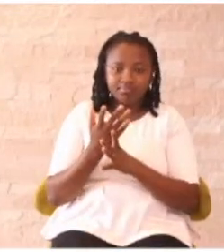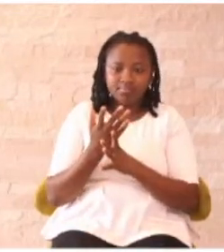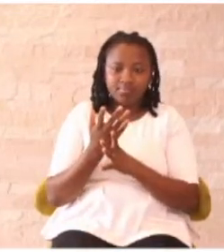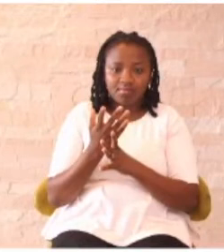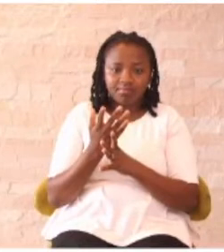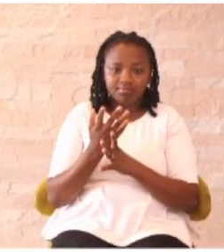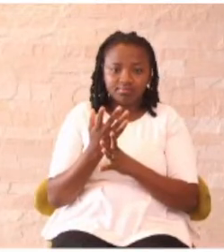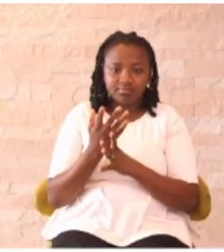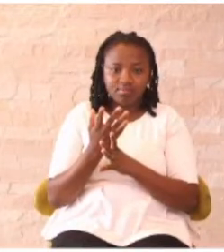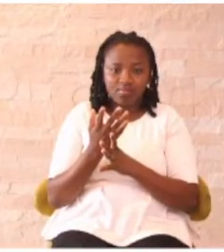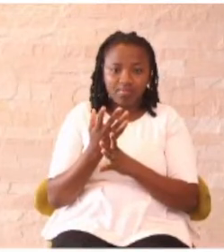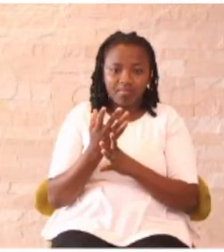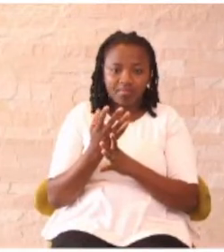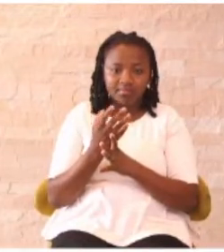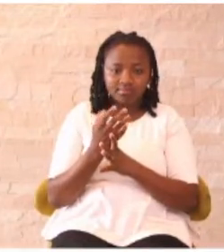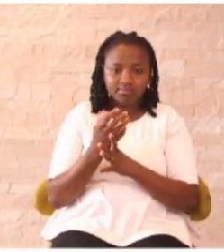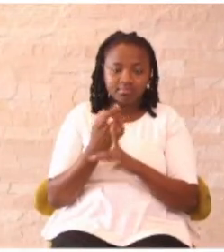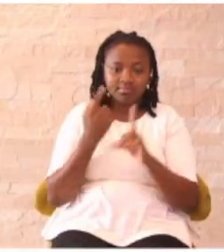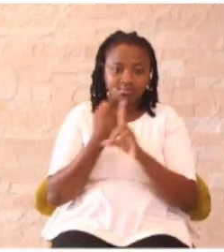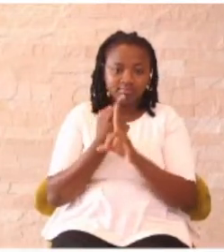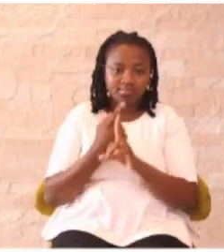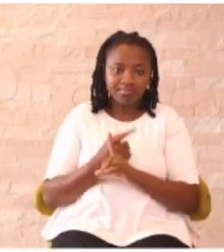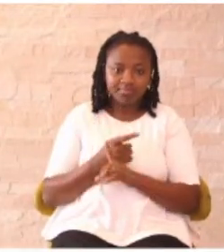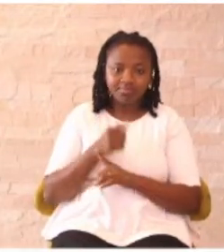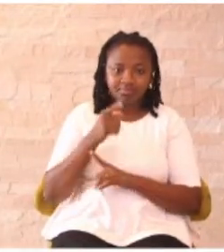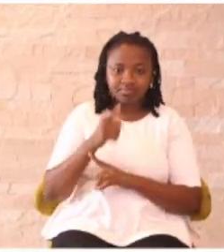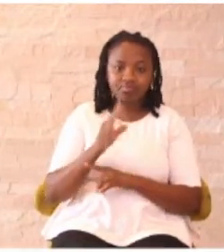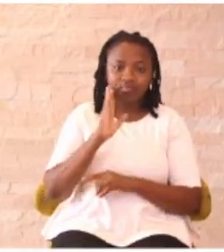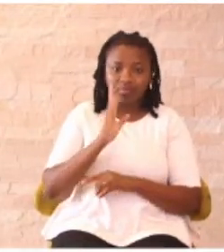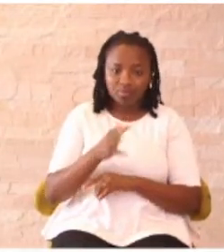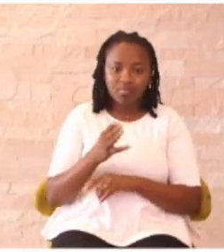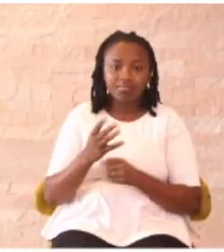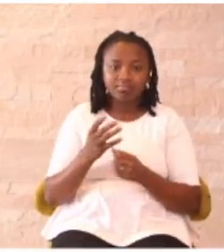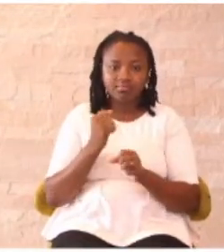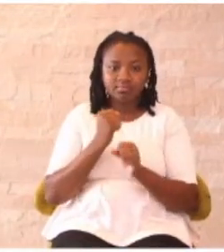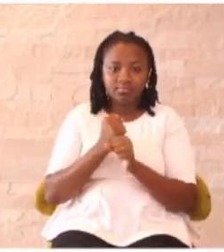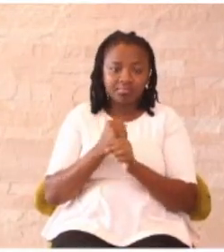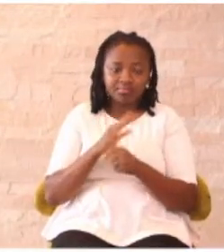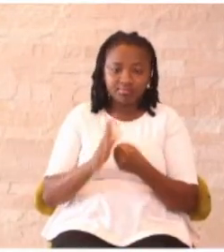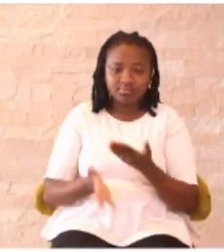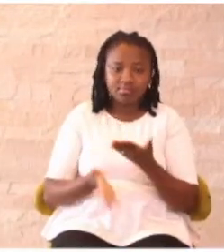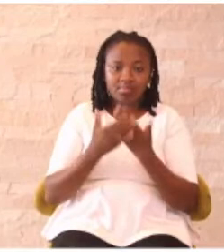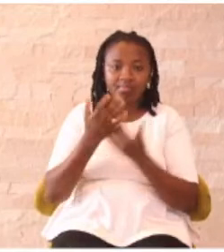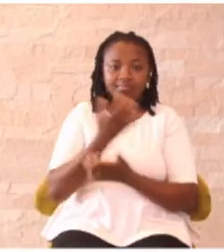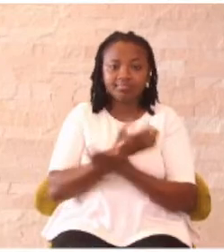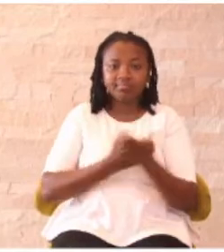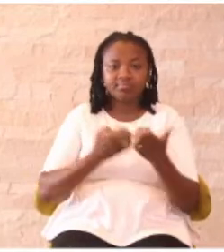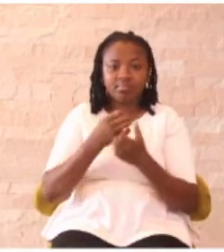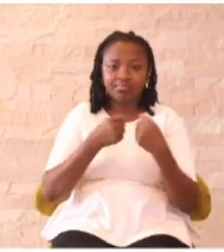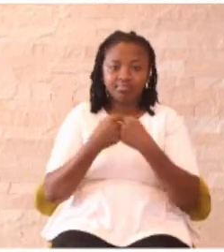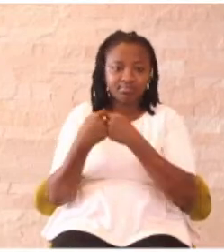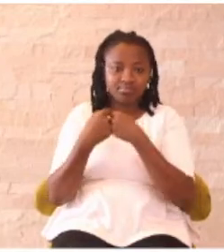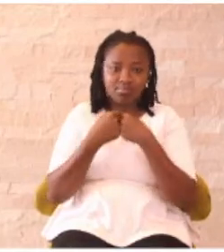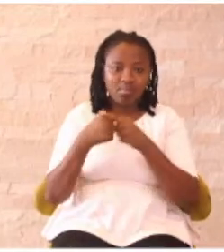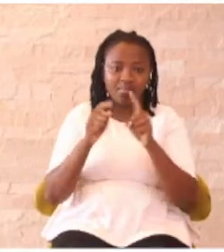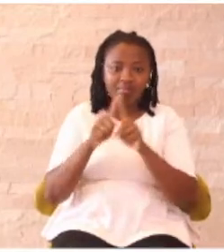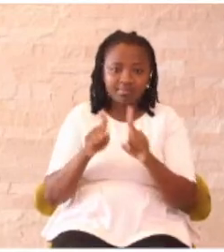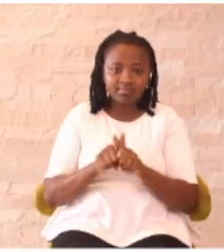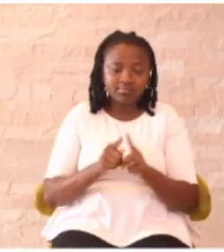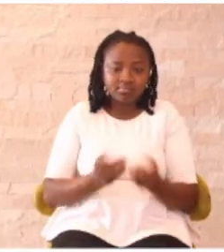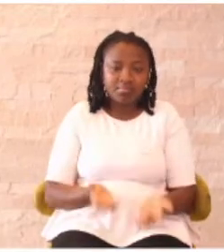and lending which will contribute to their economic challenges and strengthen of